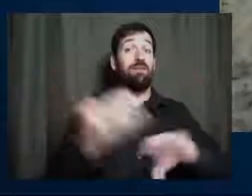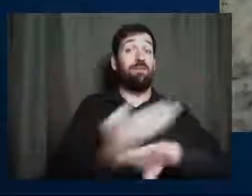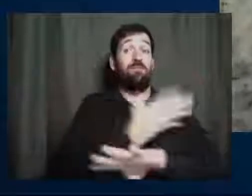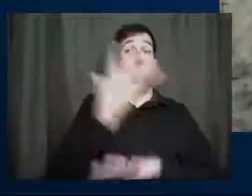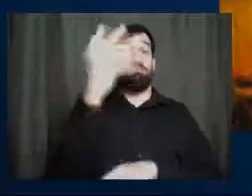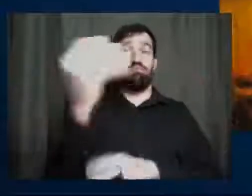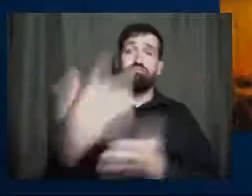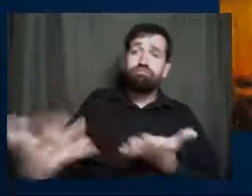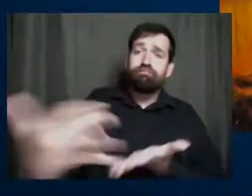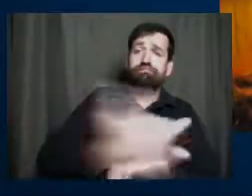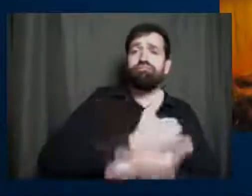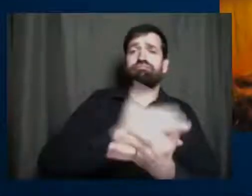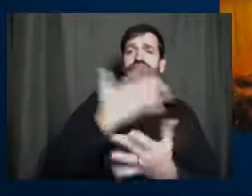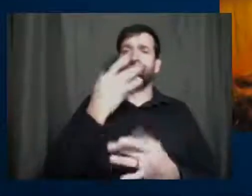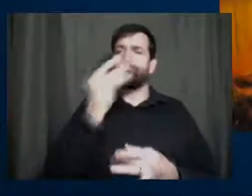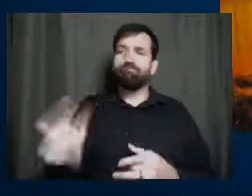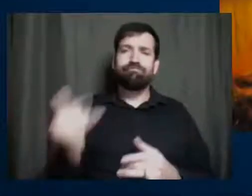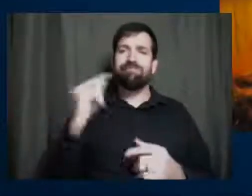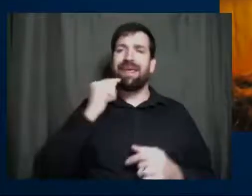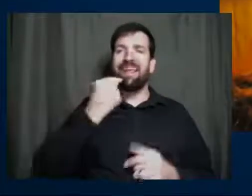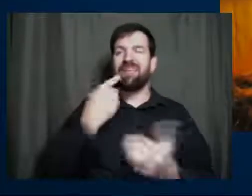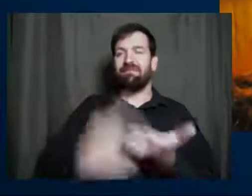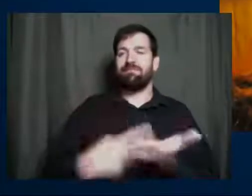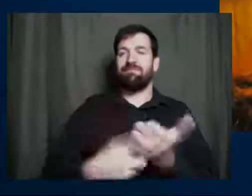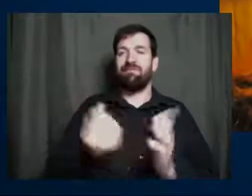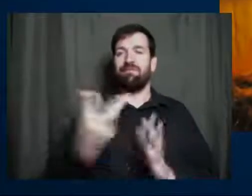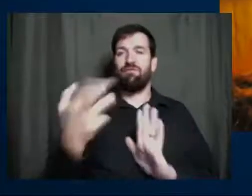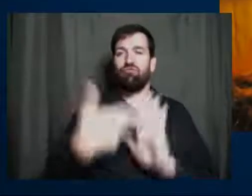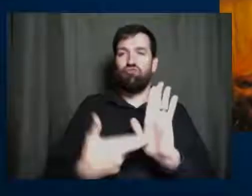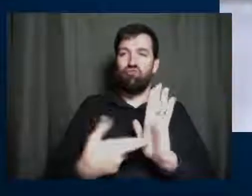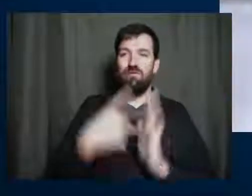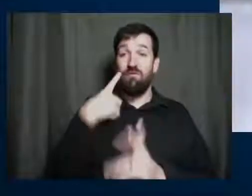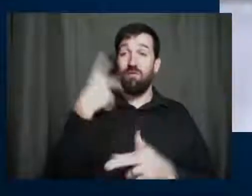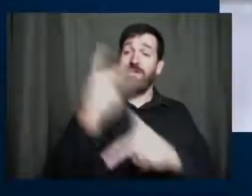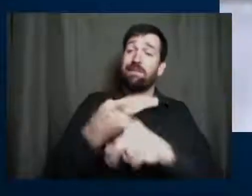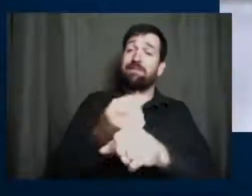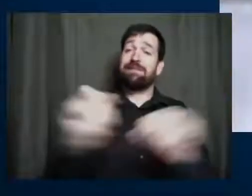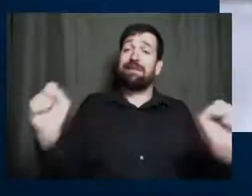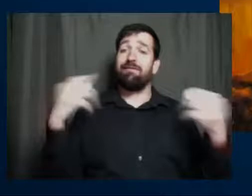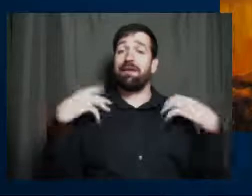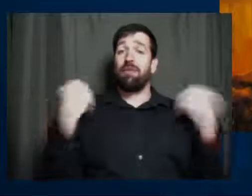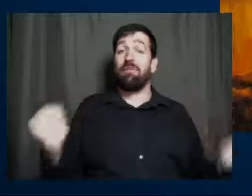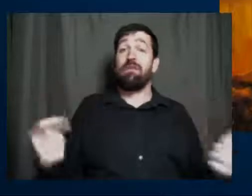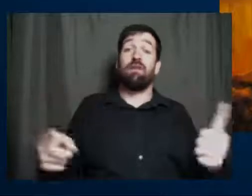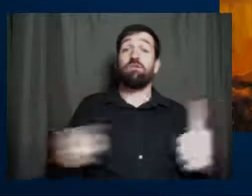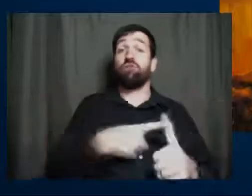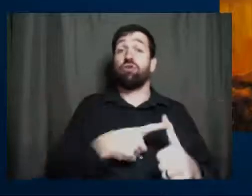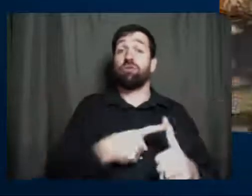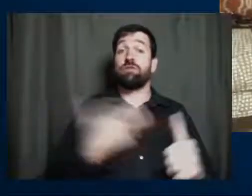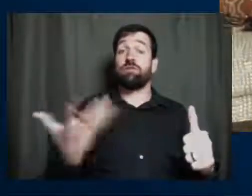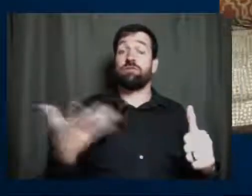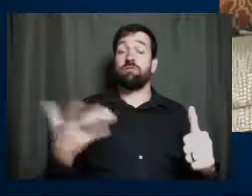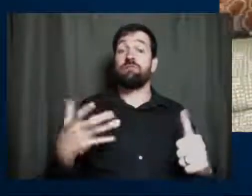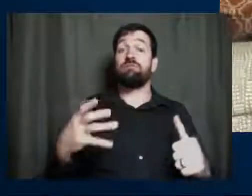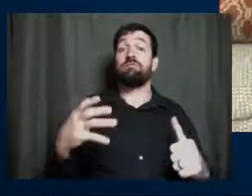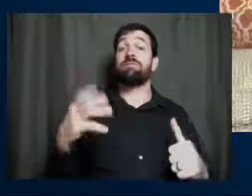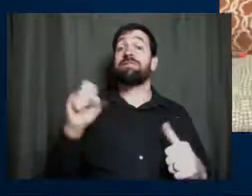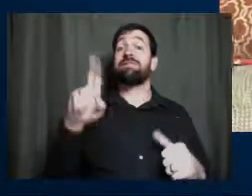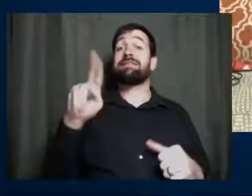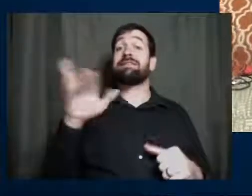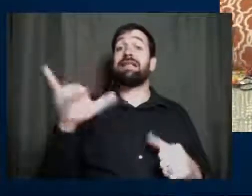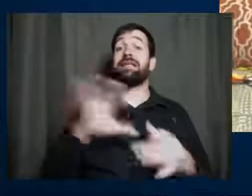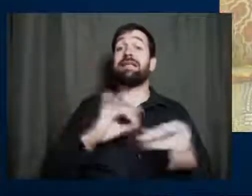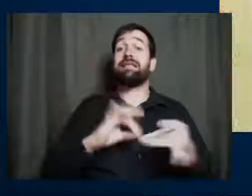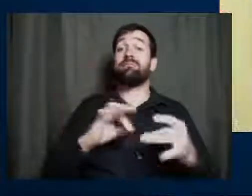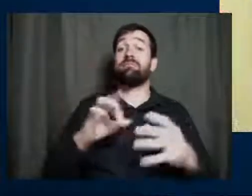yummy candy, let's go over a few rules to keep you safe and healthy. First things first, Sunnye says, make sure your costume